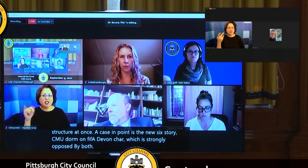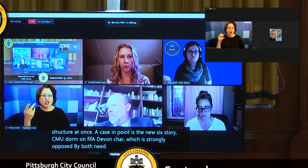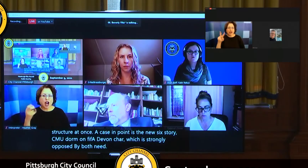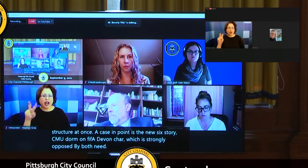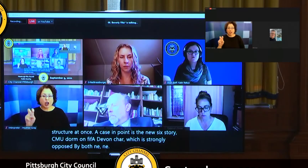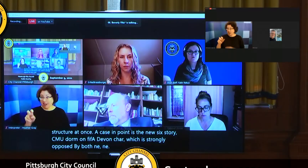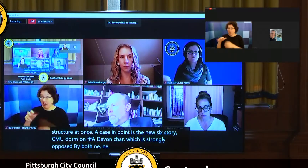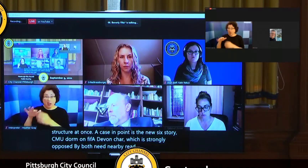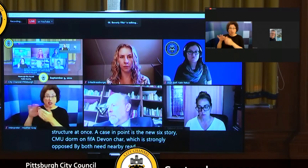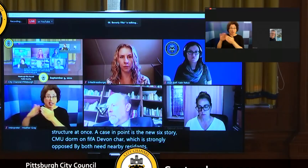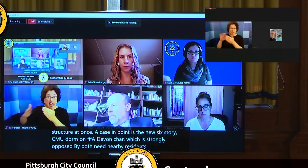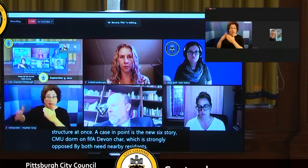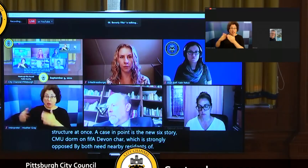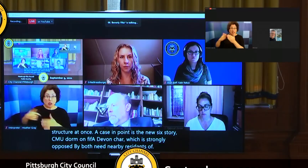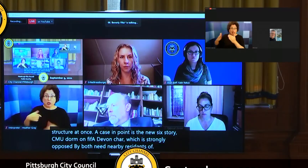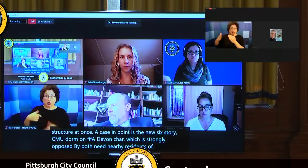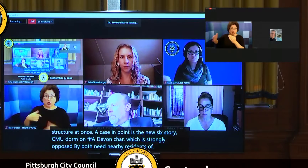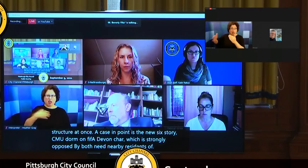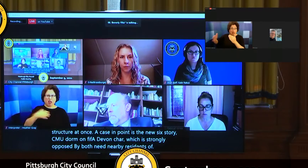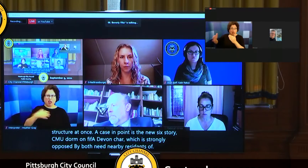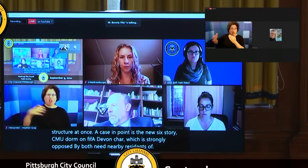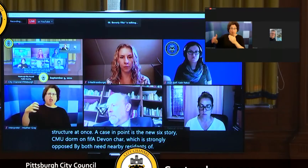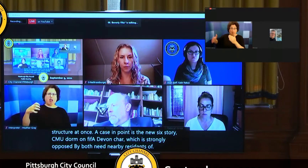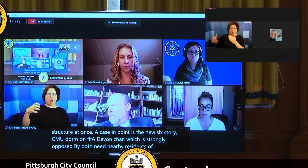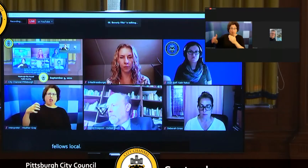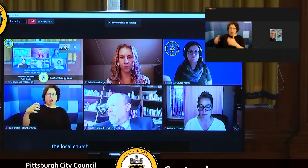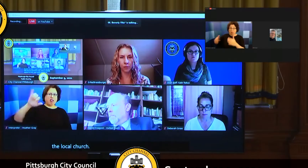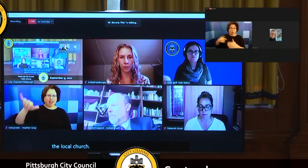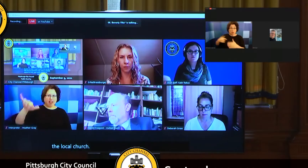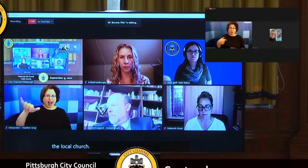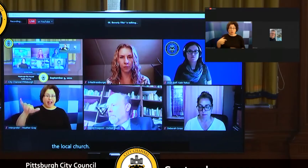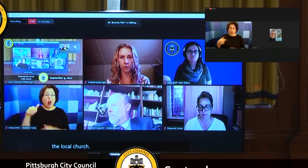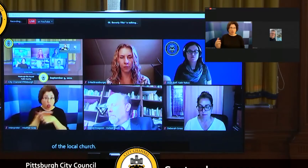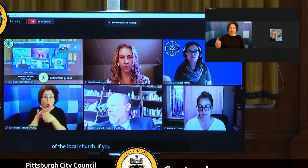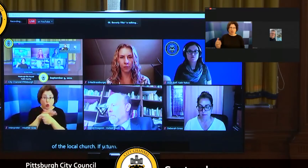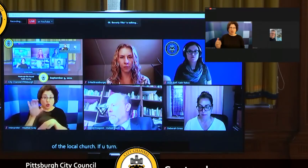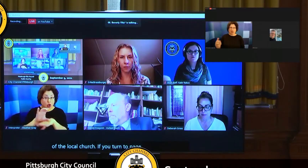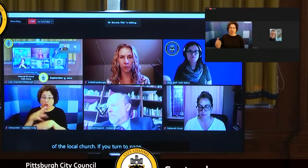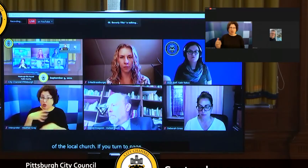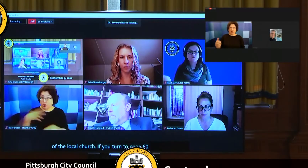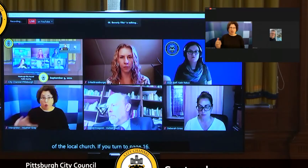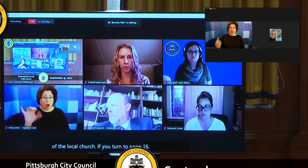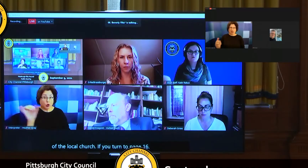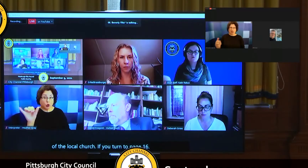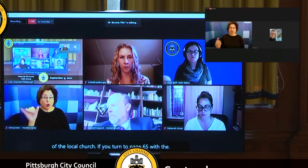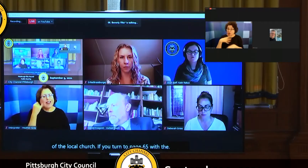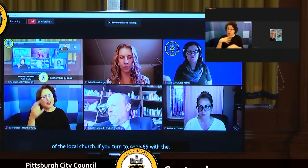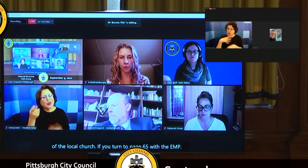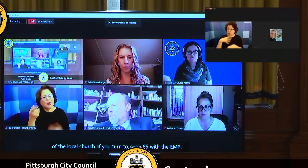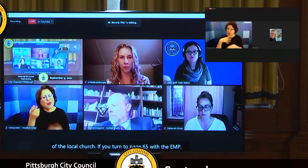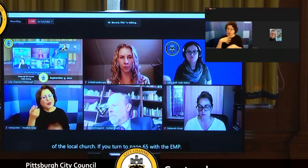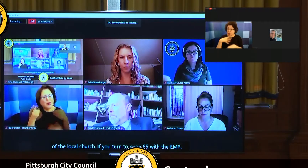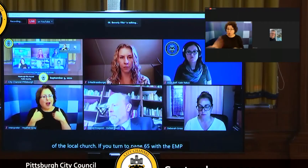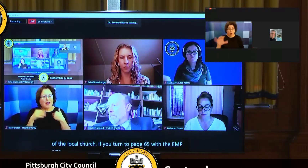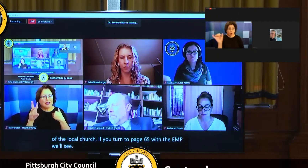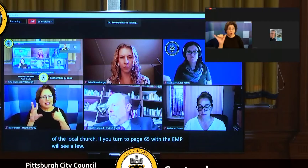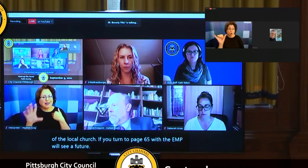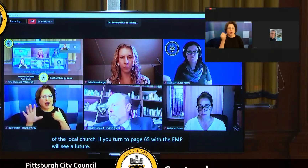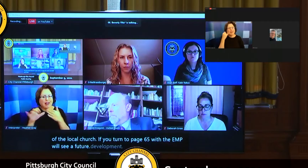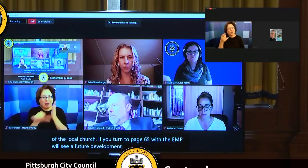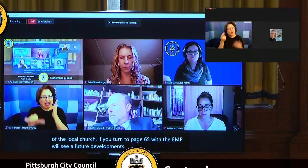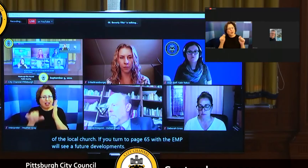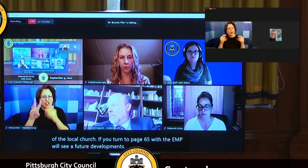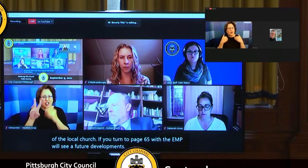nearby residents and a local church. If you turn to page 65 of the EMP, you will see a future development